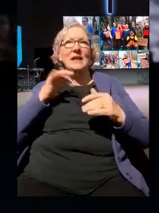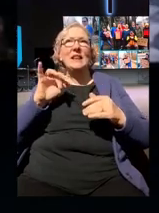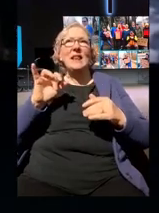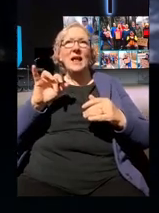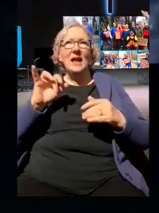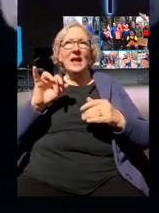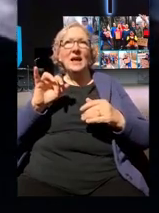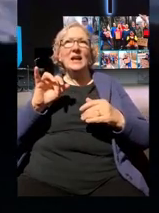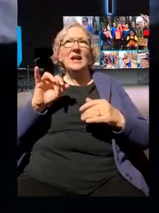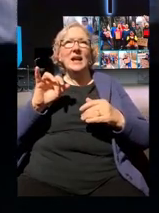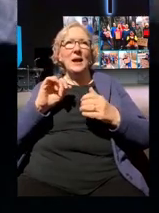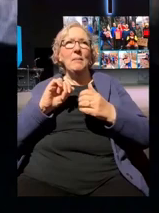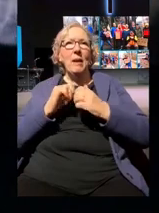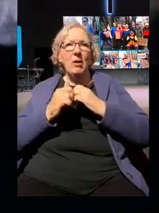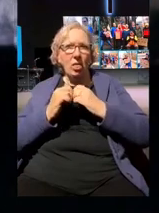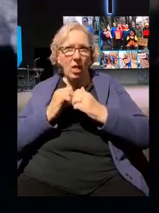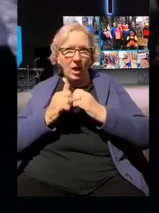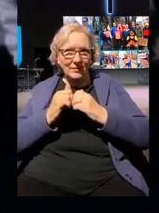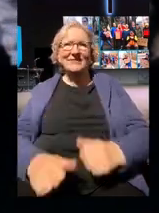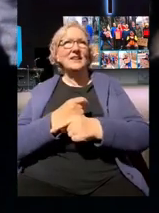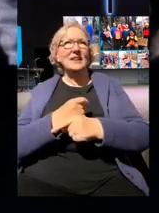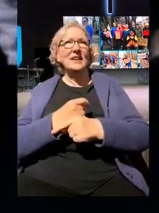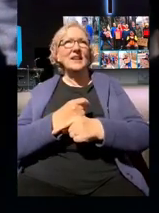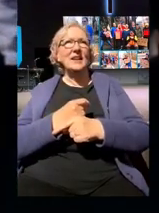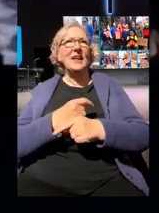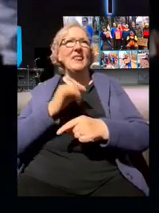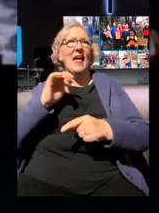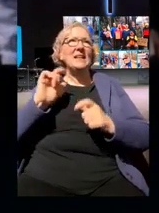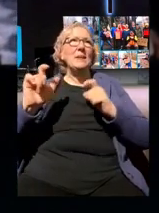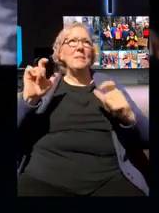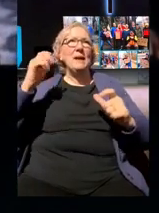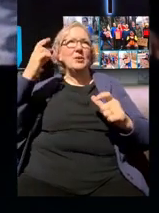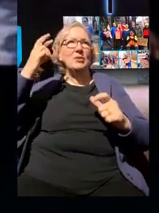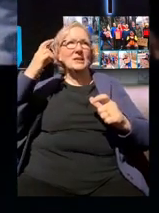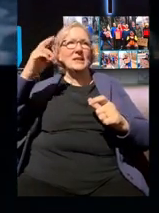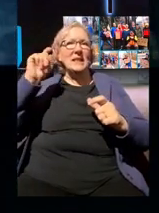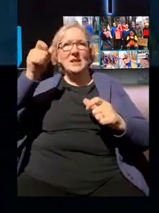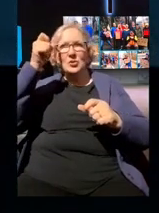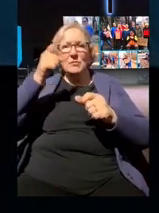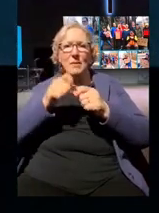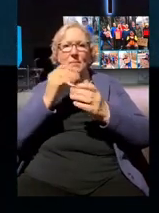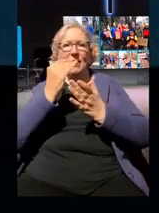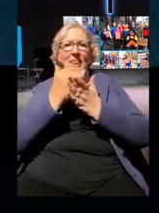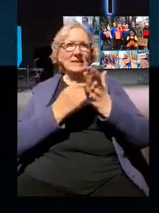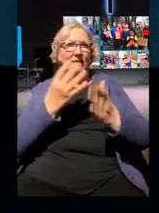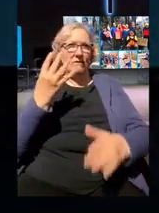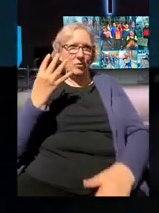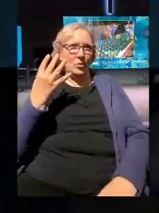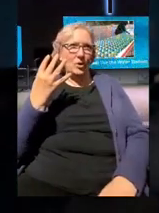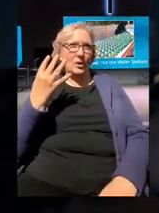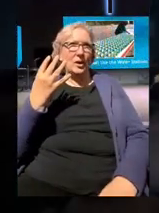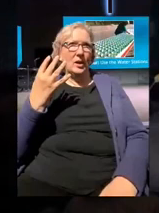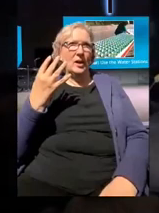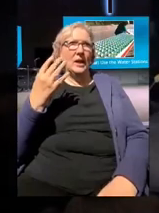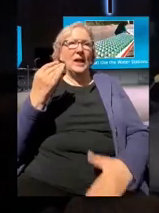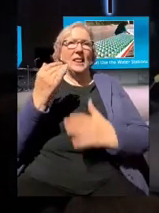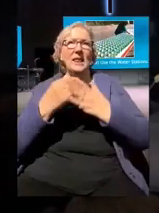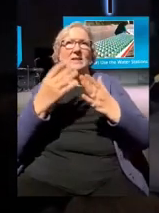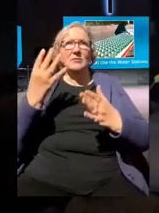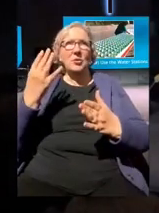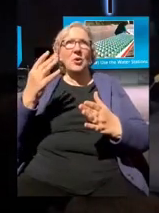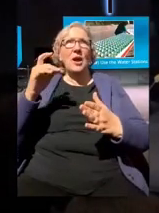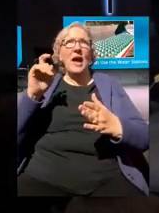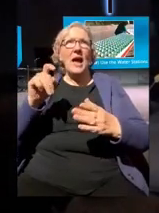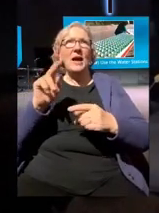And that's the big reason that you need to remember lesson four. Lesson four is you have to use the water